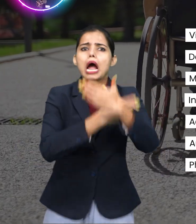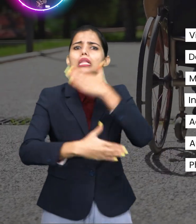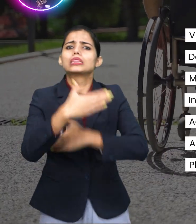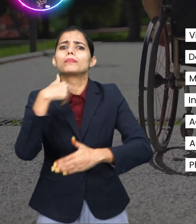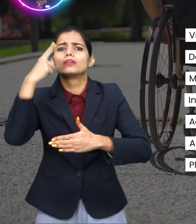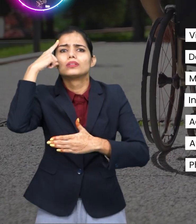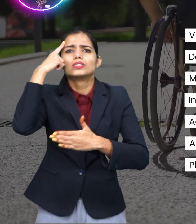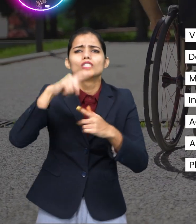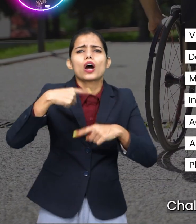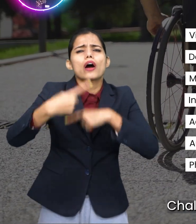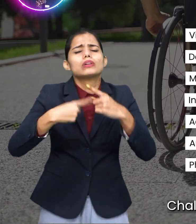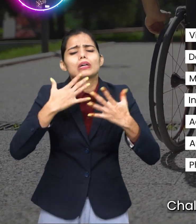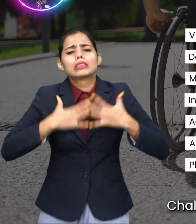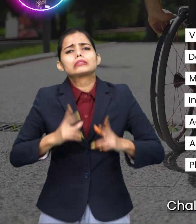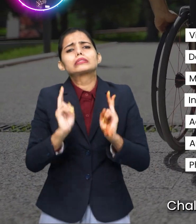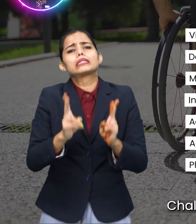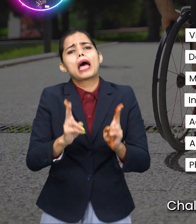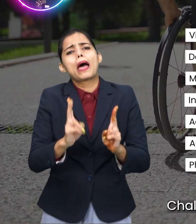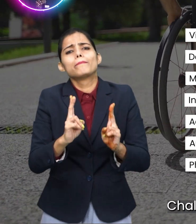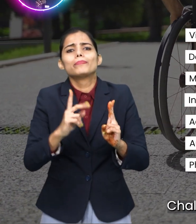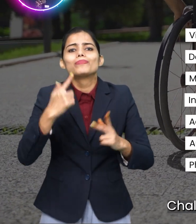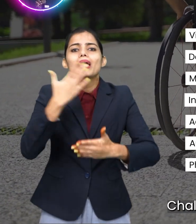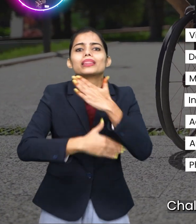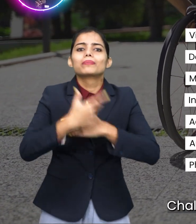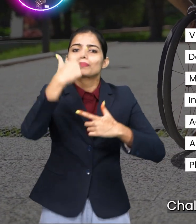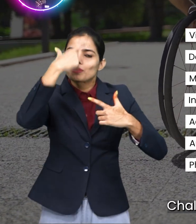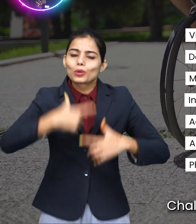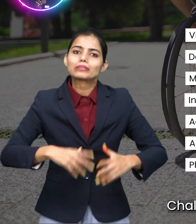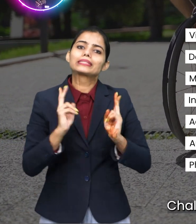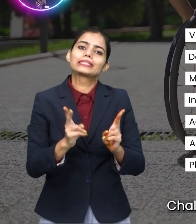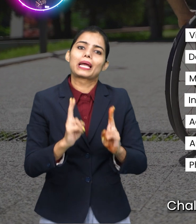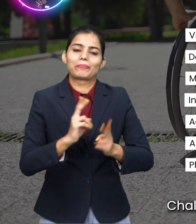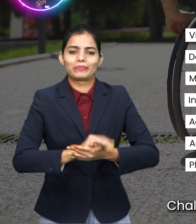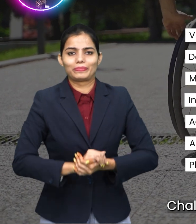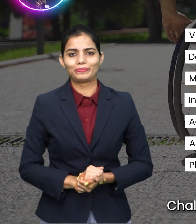physical disability, challenges with daily task,